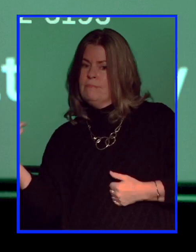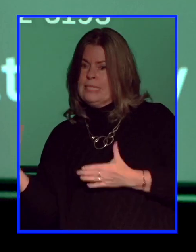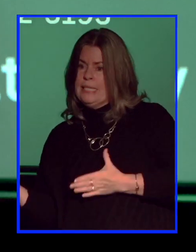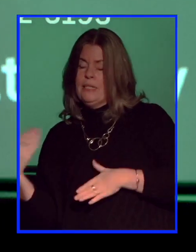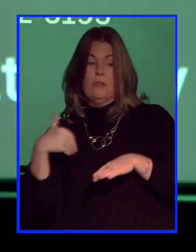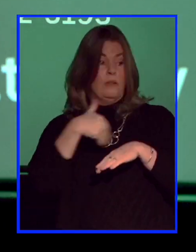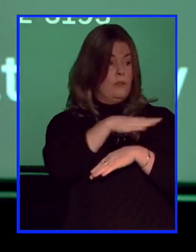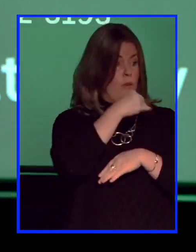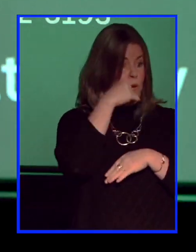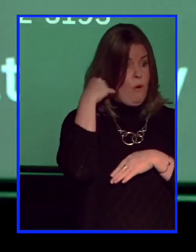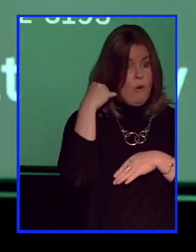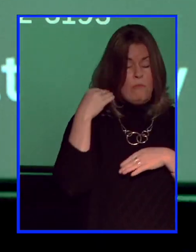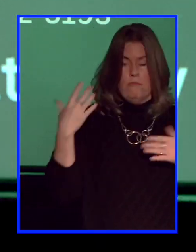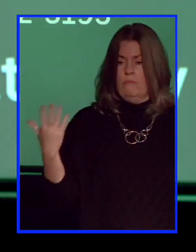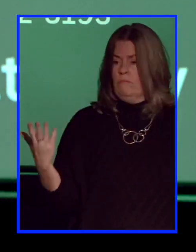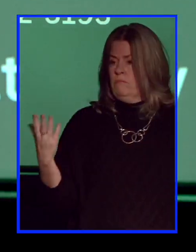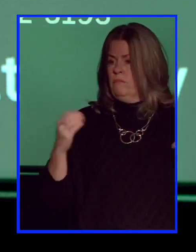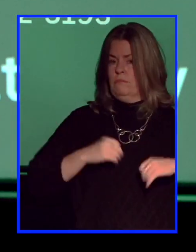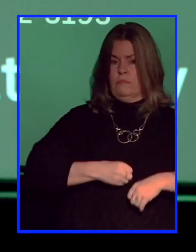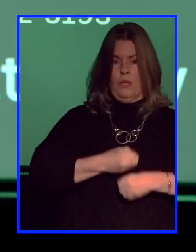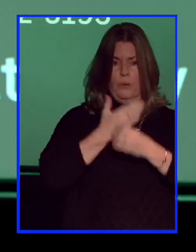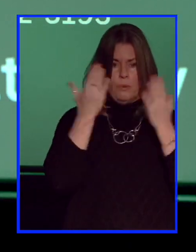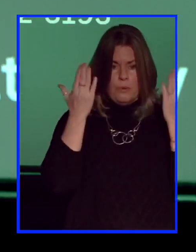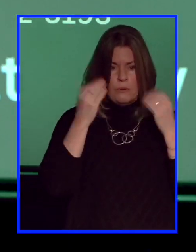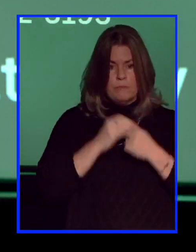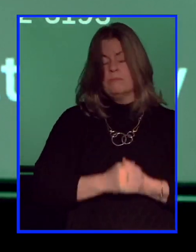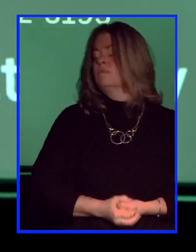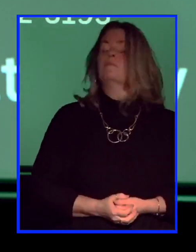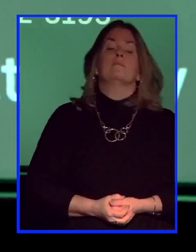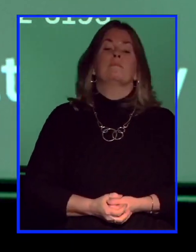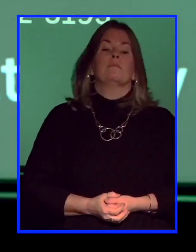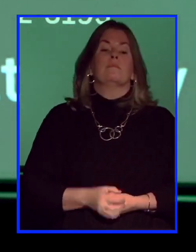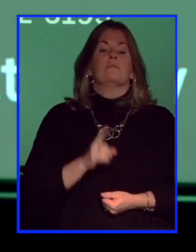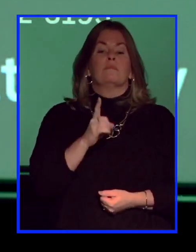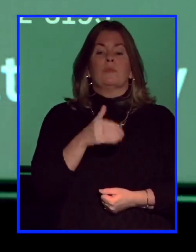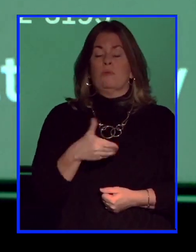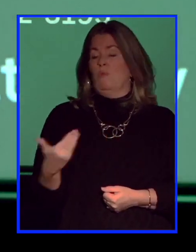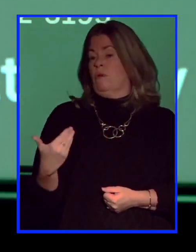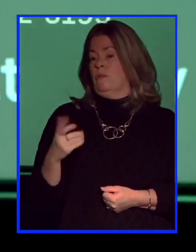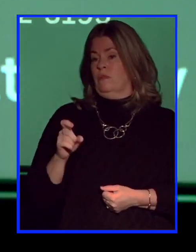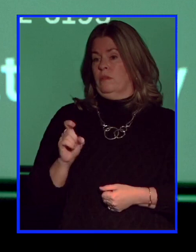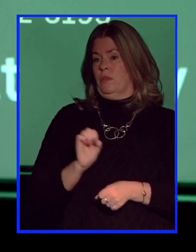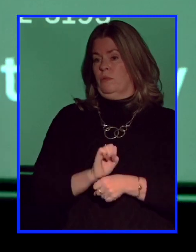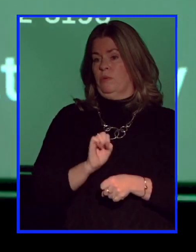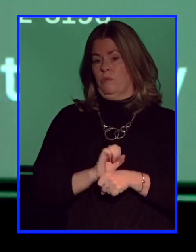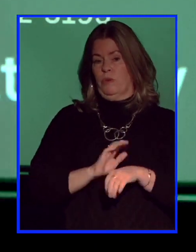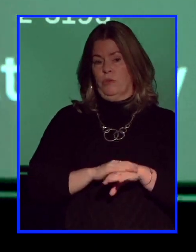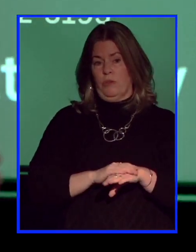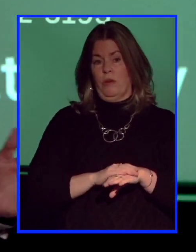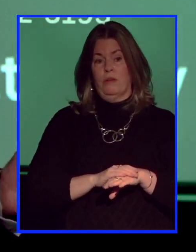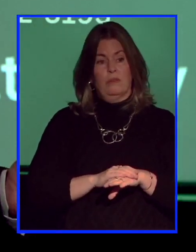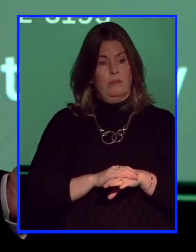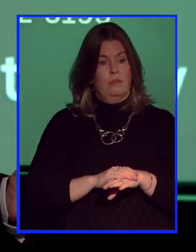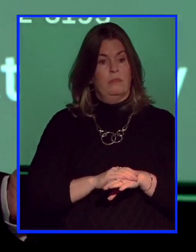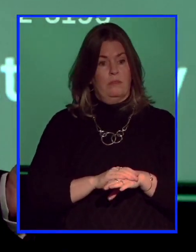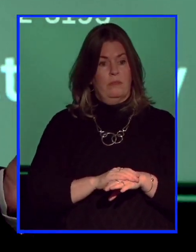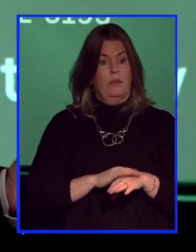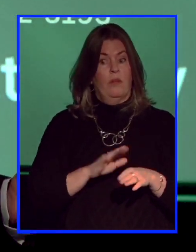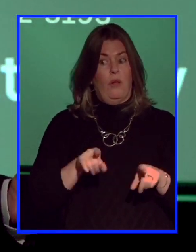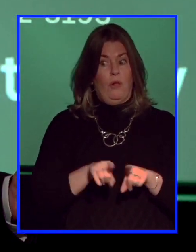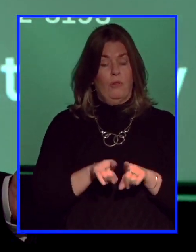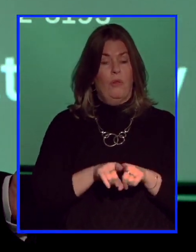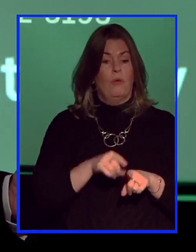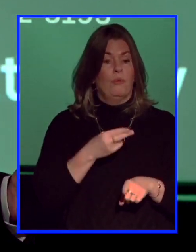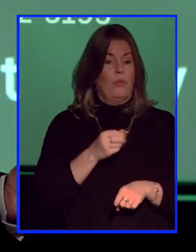people ignored them. And then one thing that we worked on, in addition to homelessness, do you know how many of our vets